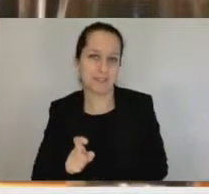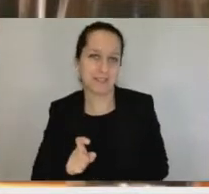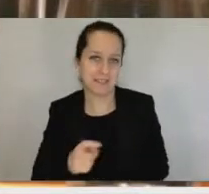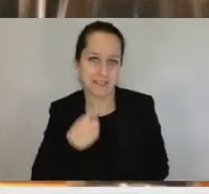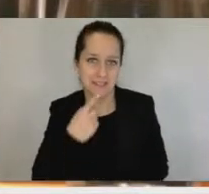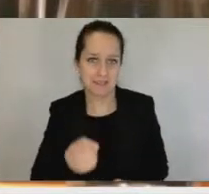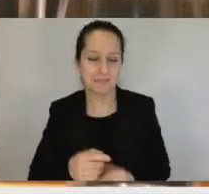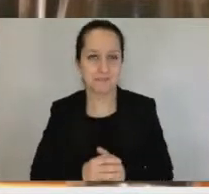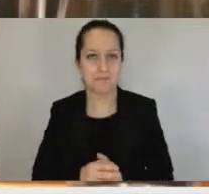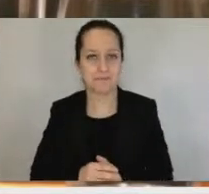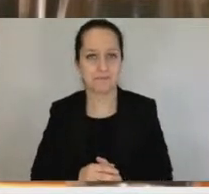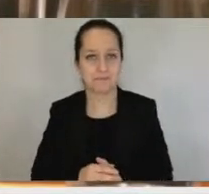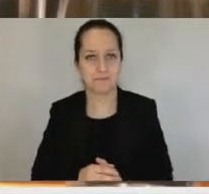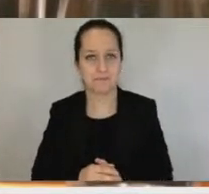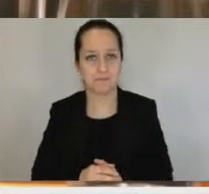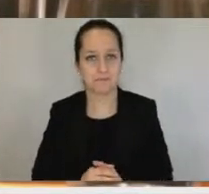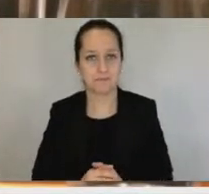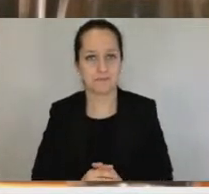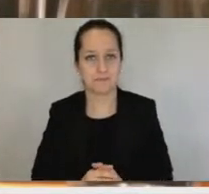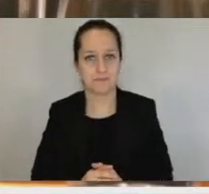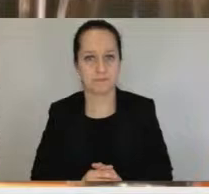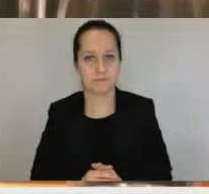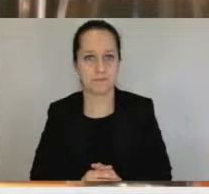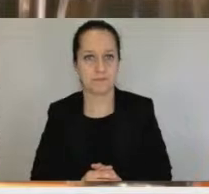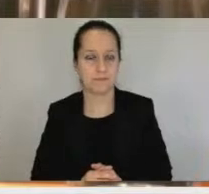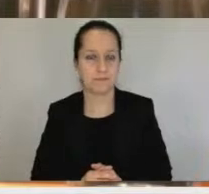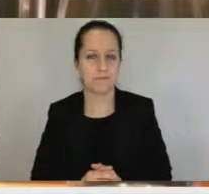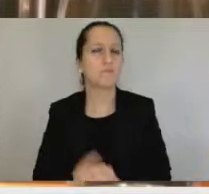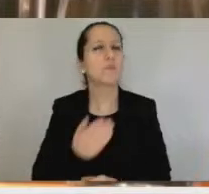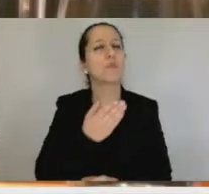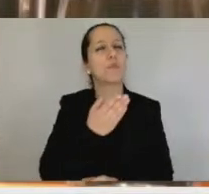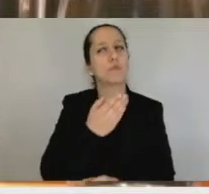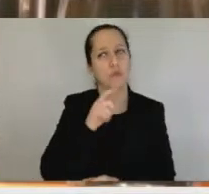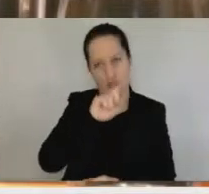make a question to all of you.